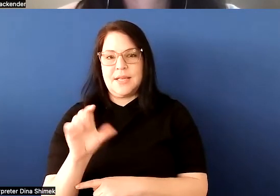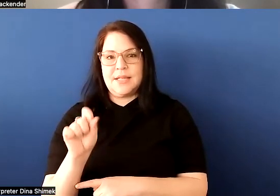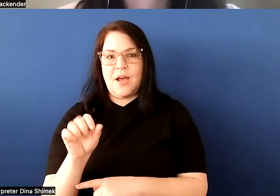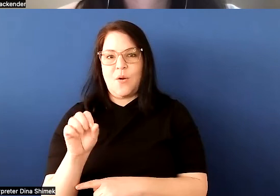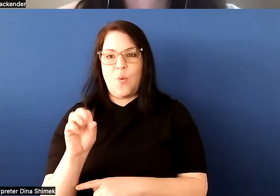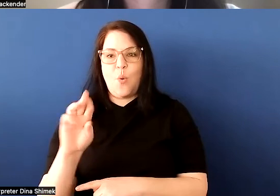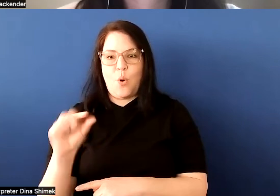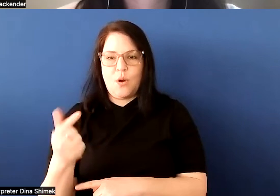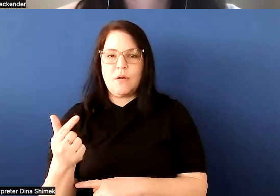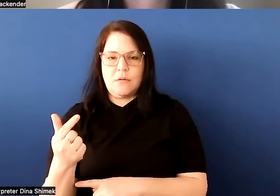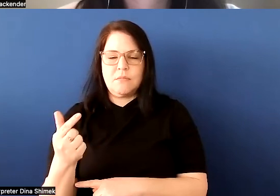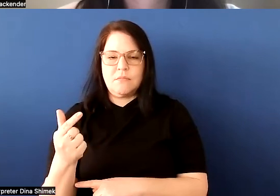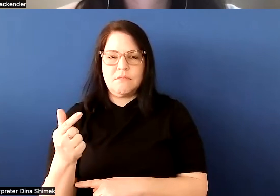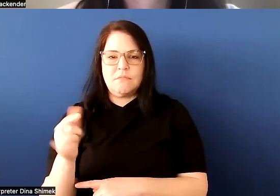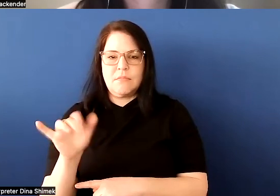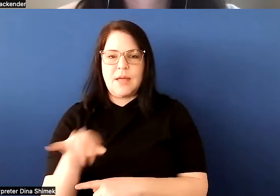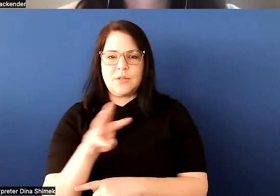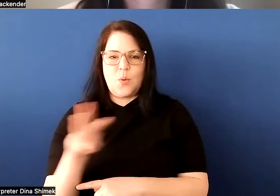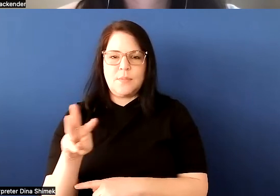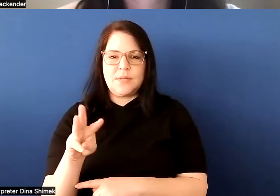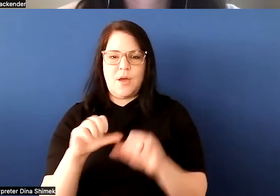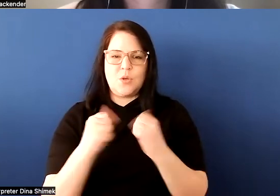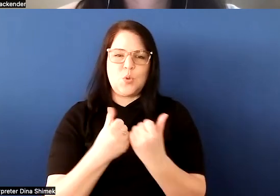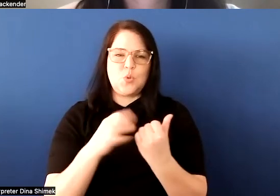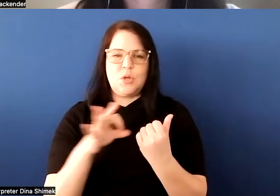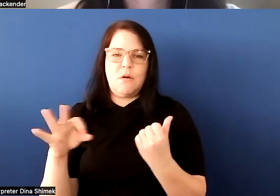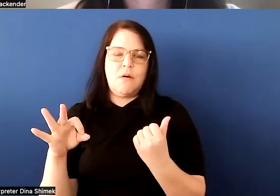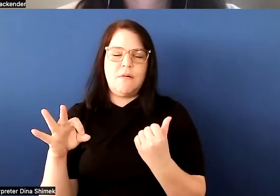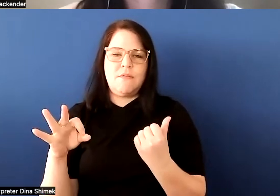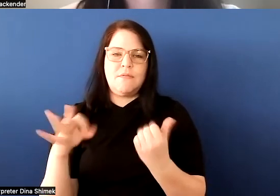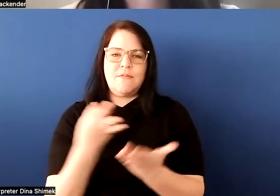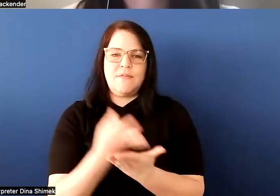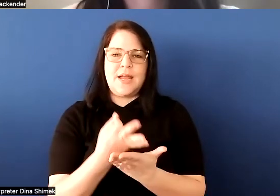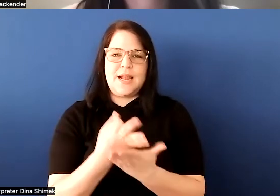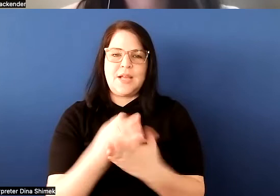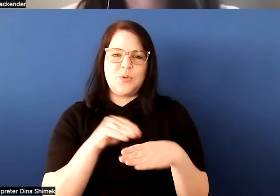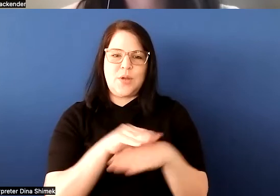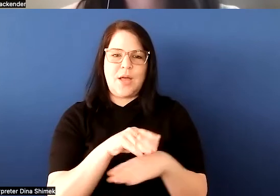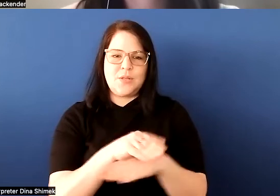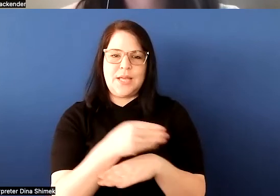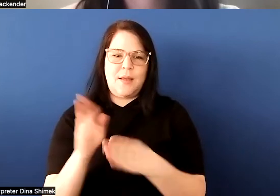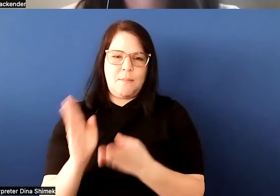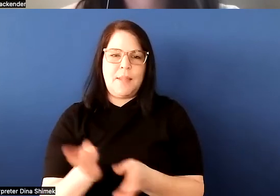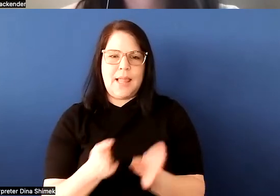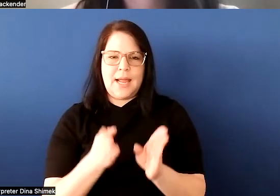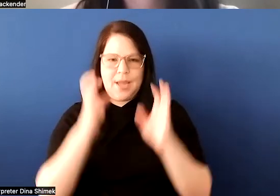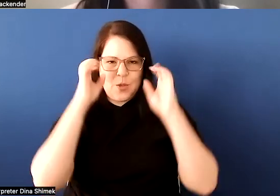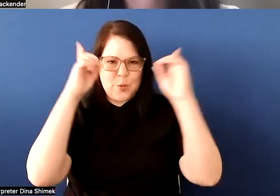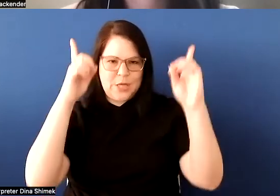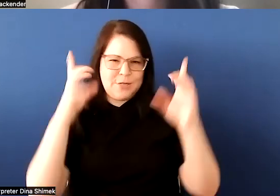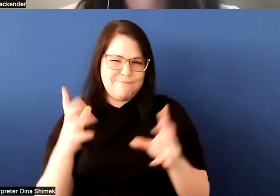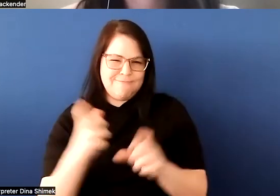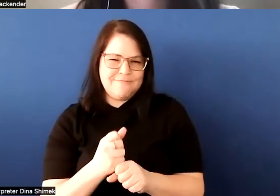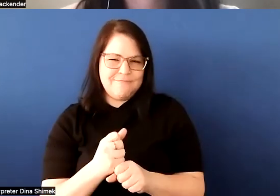AFC.org. That's the Association of Financial Counseling and Planning Education.